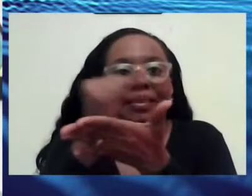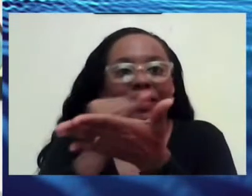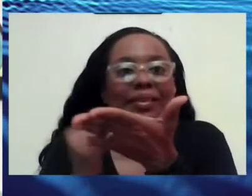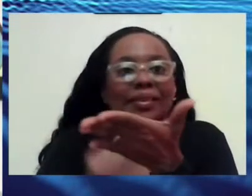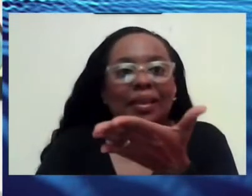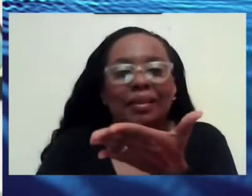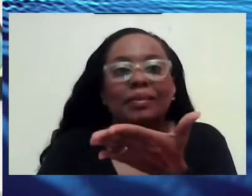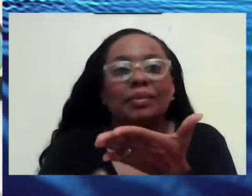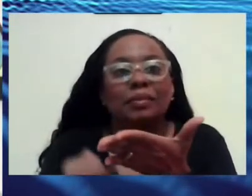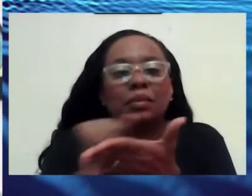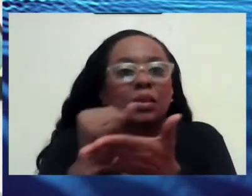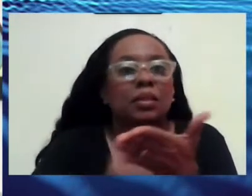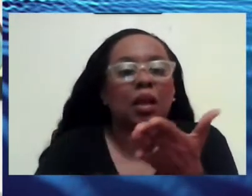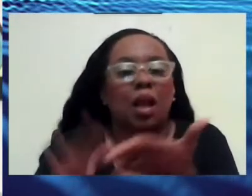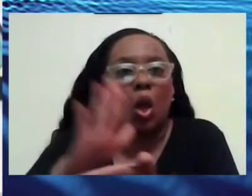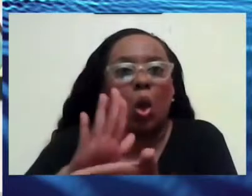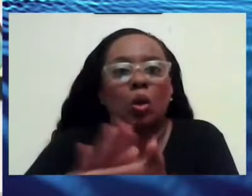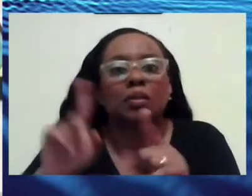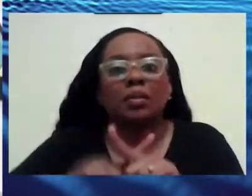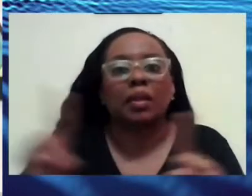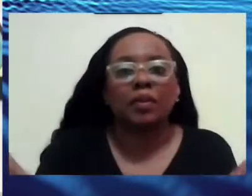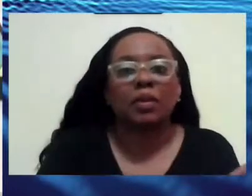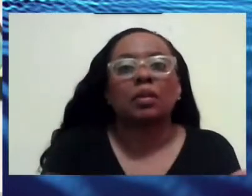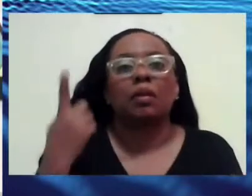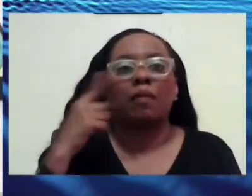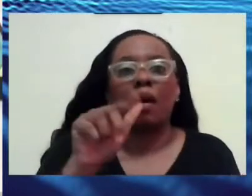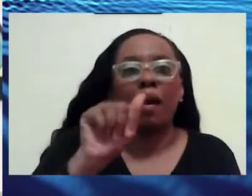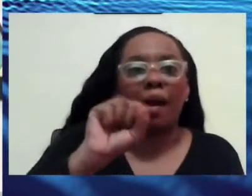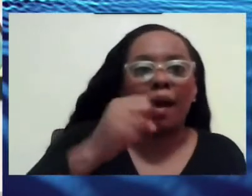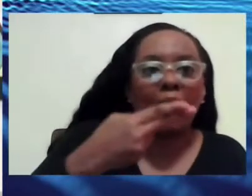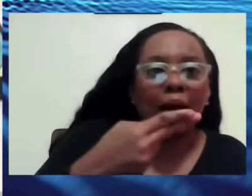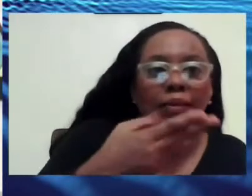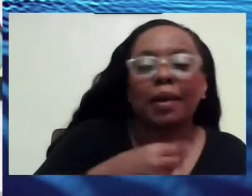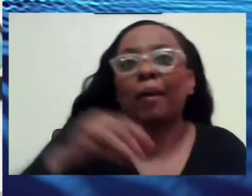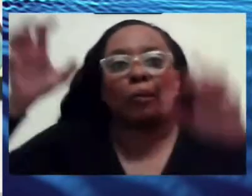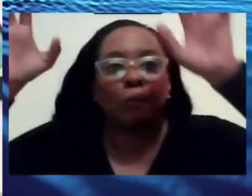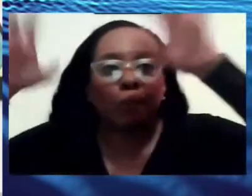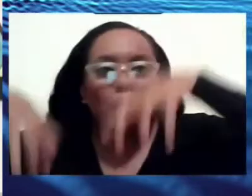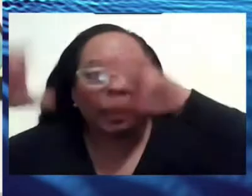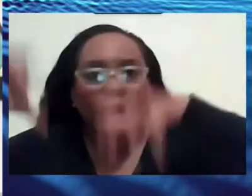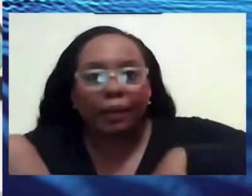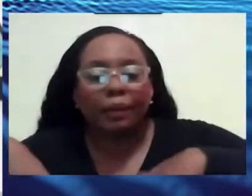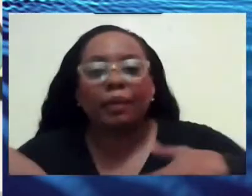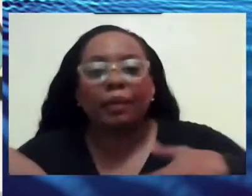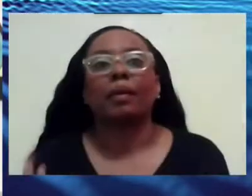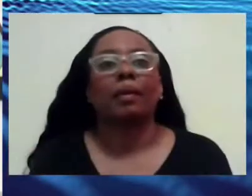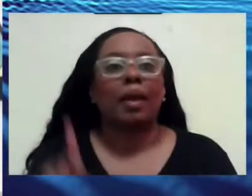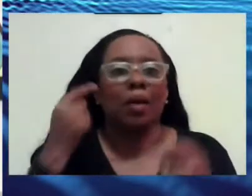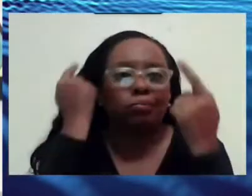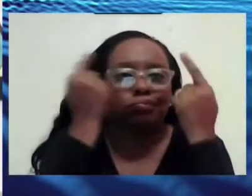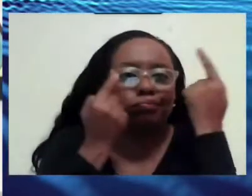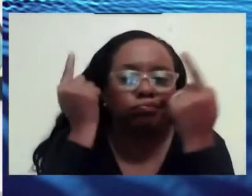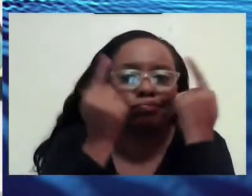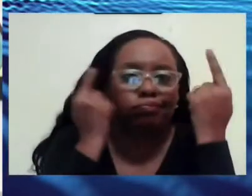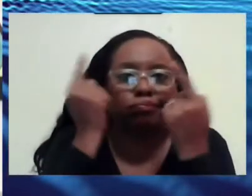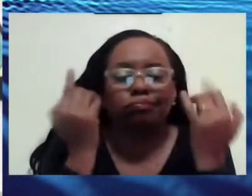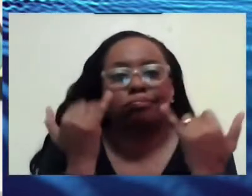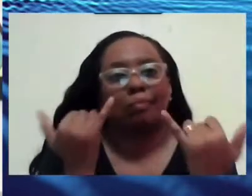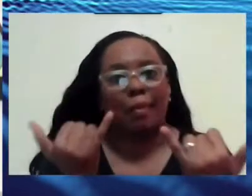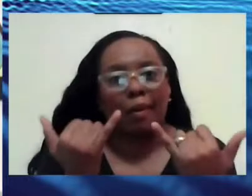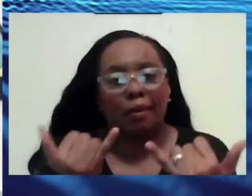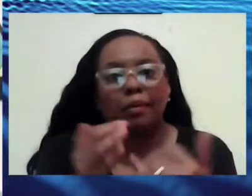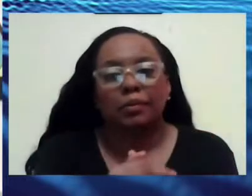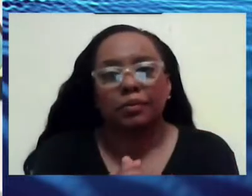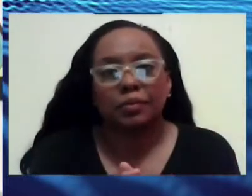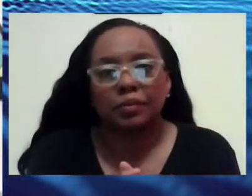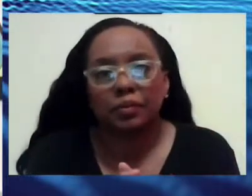to accommodate for both ashfall as well as rainfall? Those are all considerations on the table. And as I said, we're